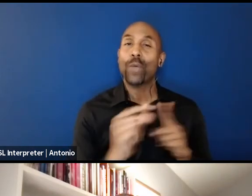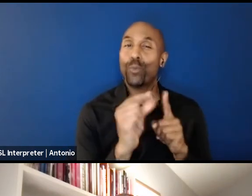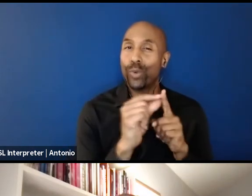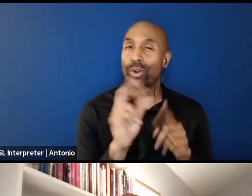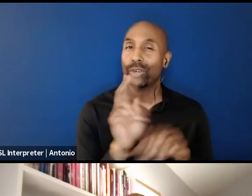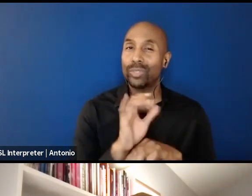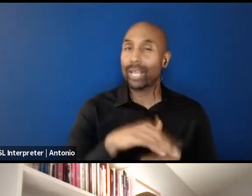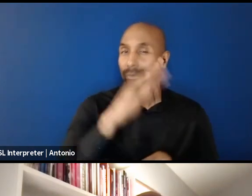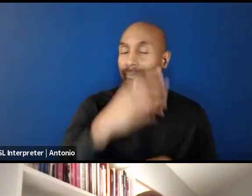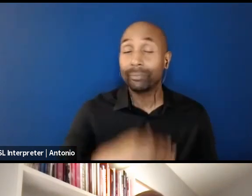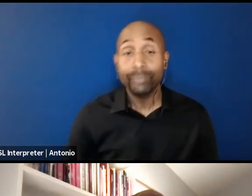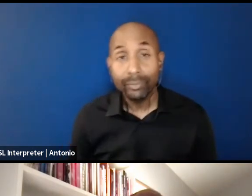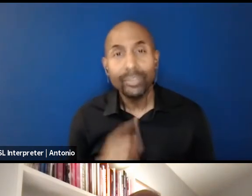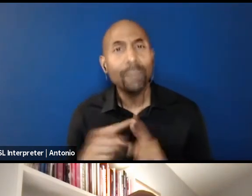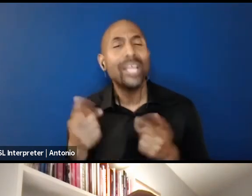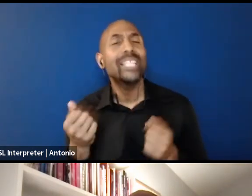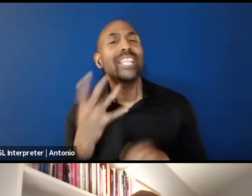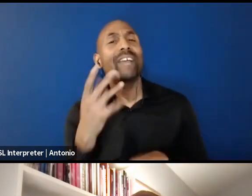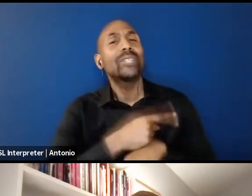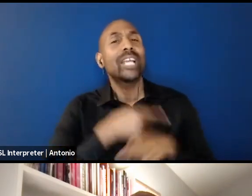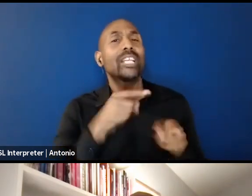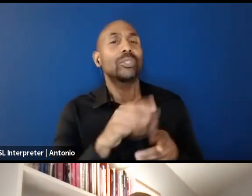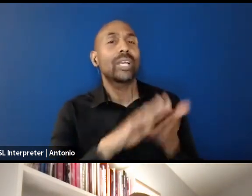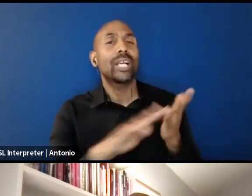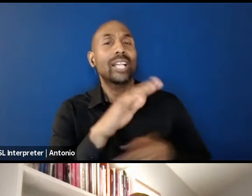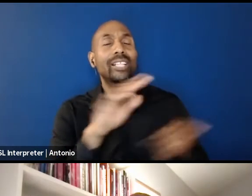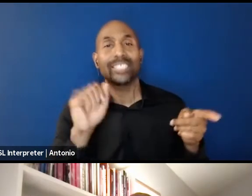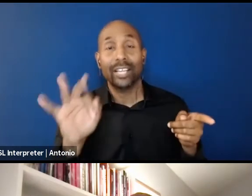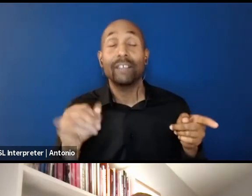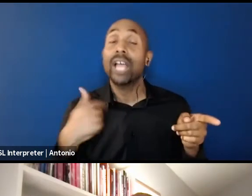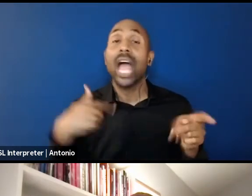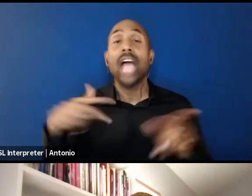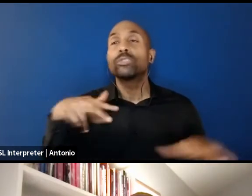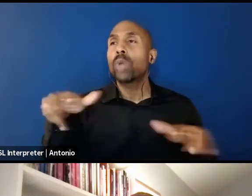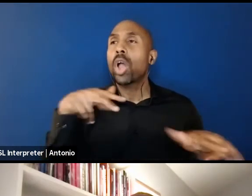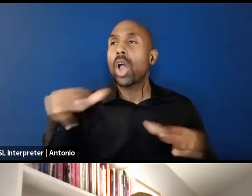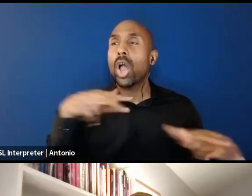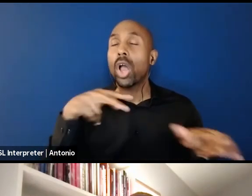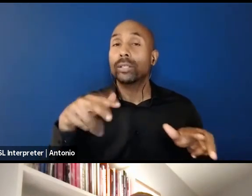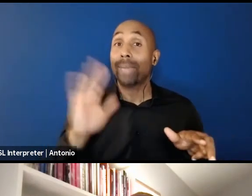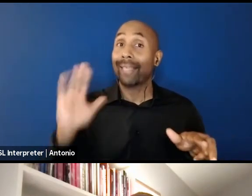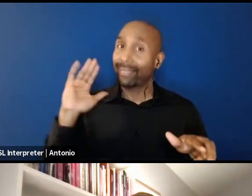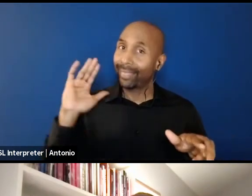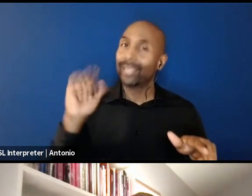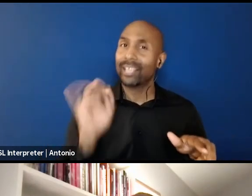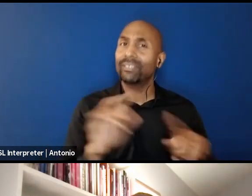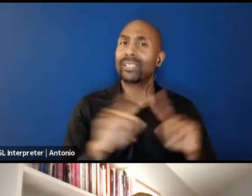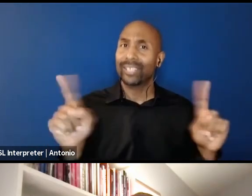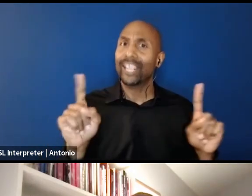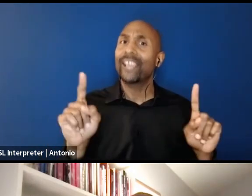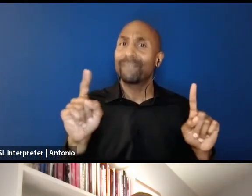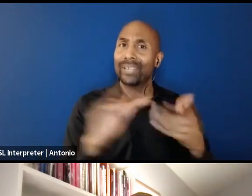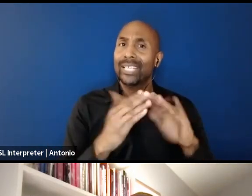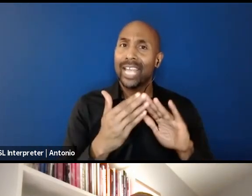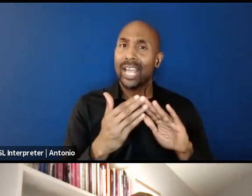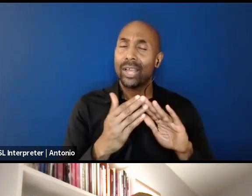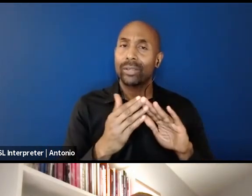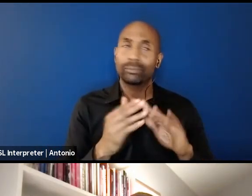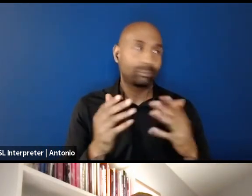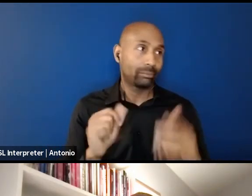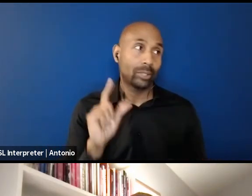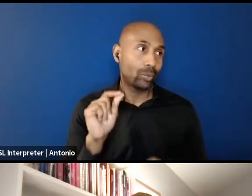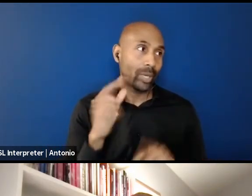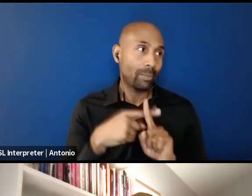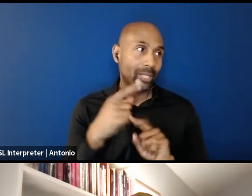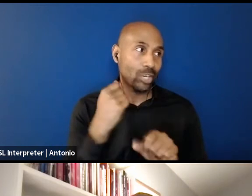Francisco, I was able to walk the streets. And San Francisco was a very different town in those days, this 20 years